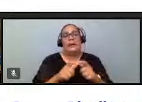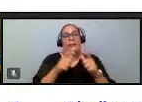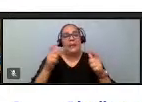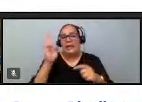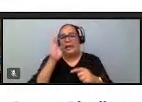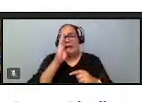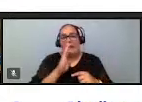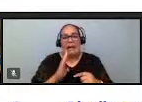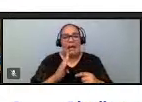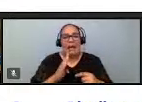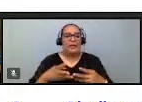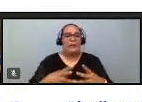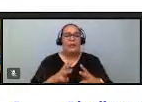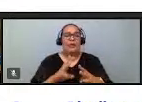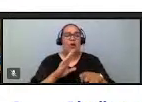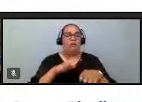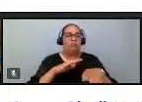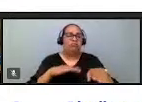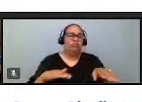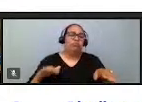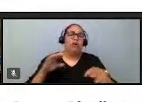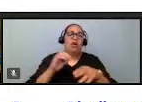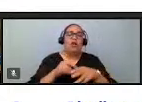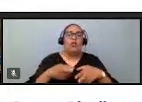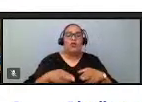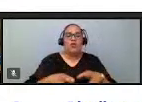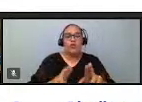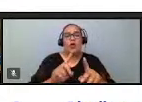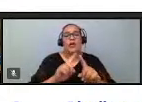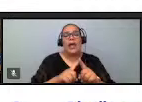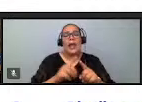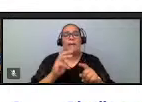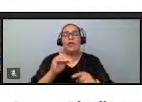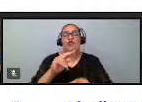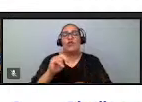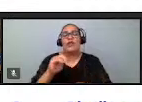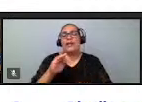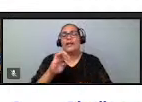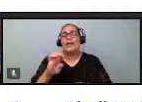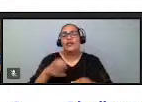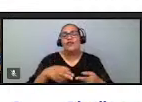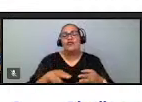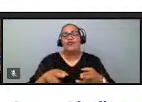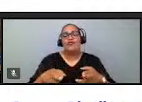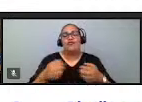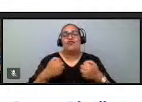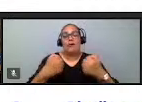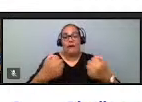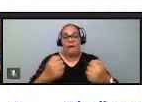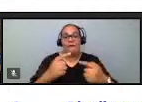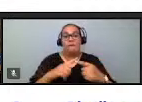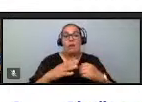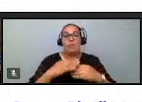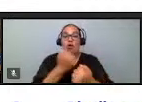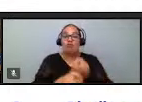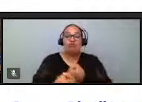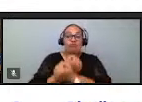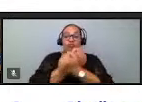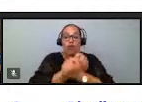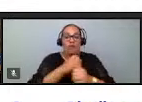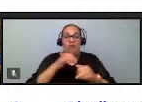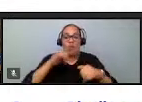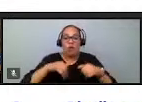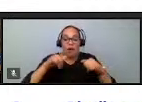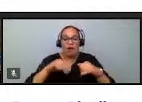ugly bunching of trucks on Duncan Road and Marine Drive and the more those truck drivers have to